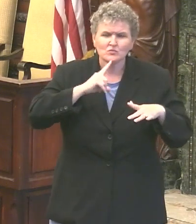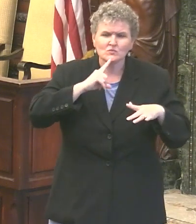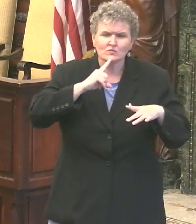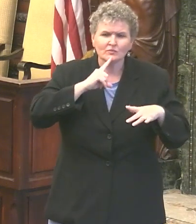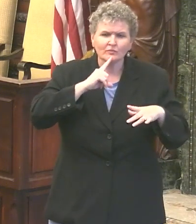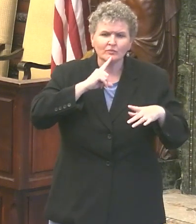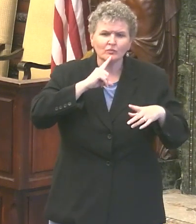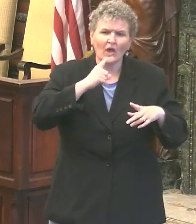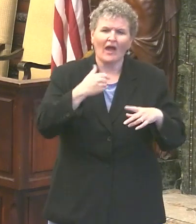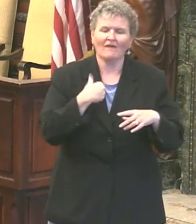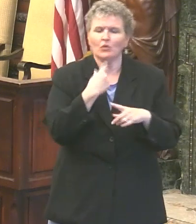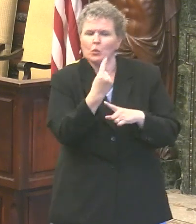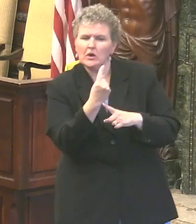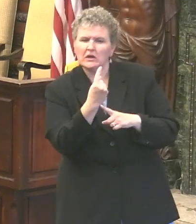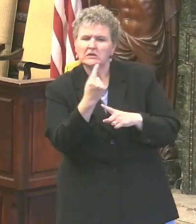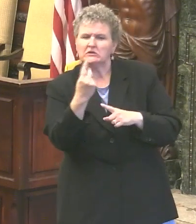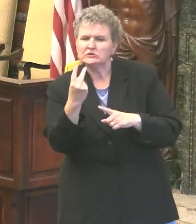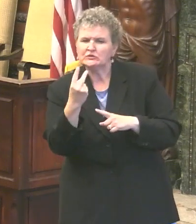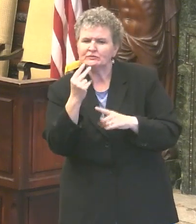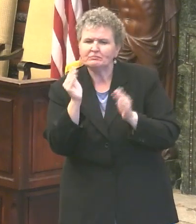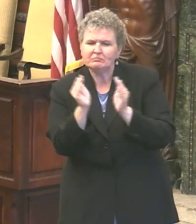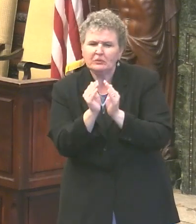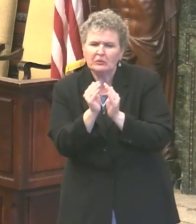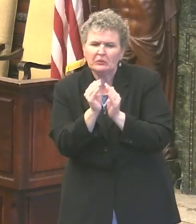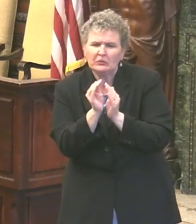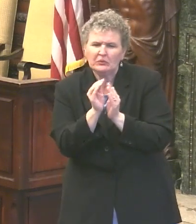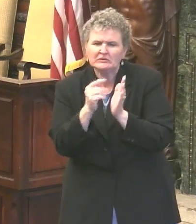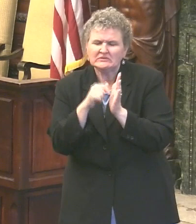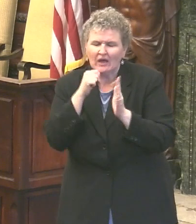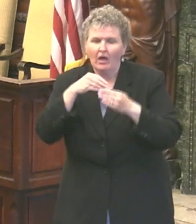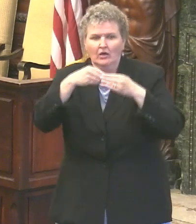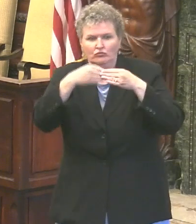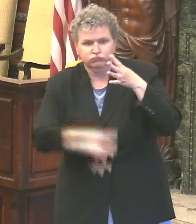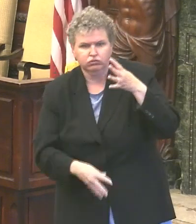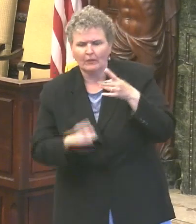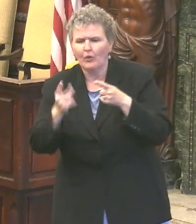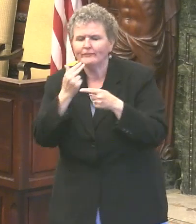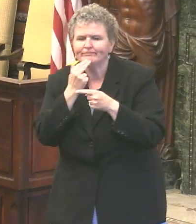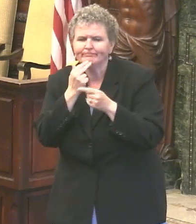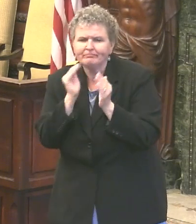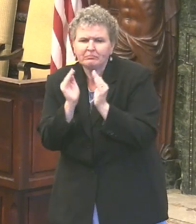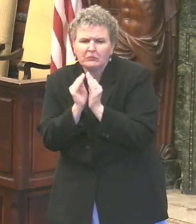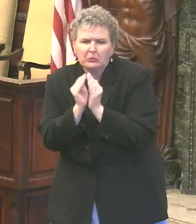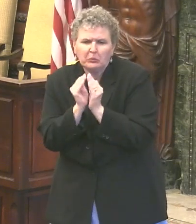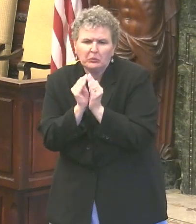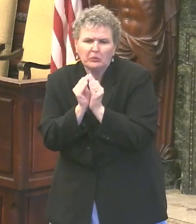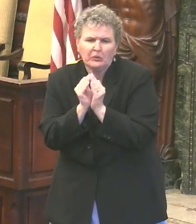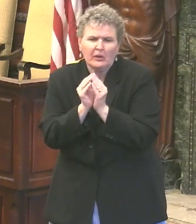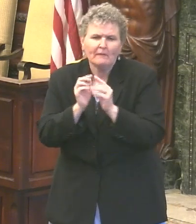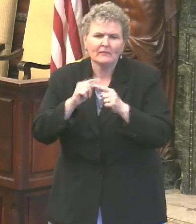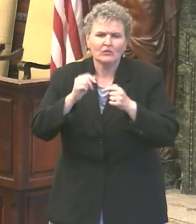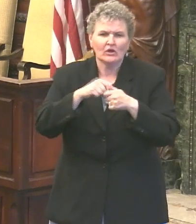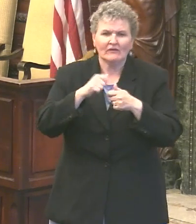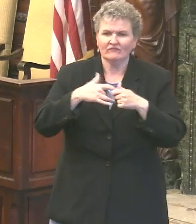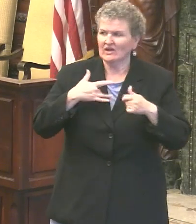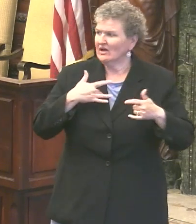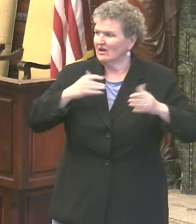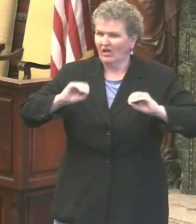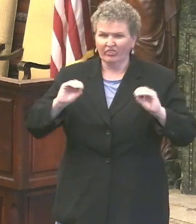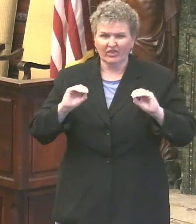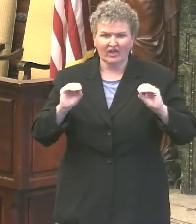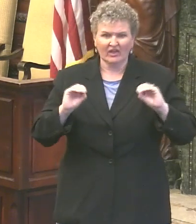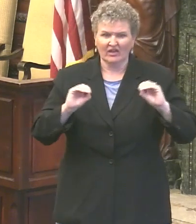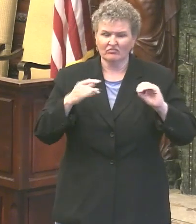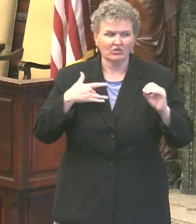the symptoms, the possible range of symptoms. Do you have any more information about those asymptomatic individuals? Why they might not have been counted